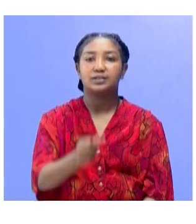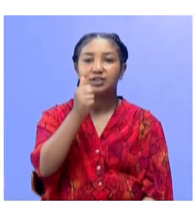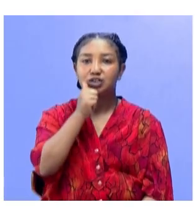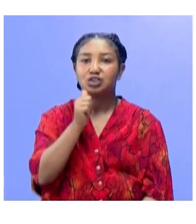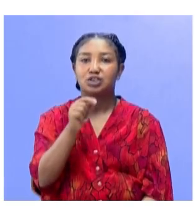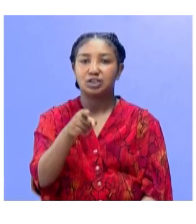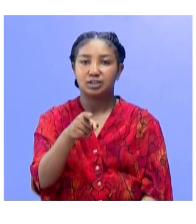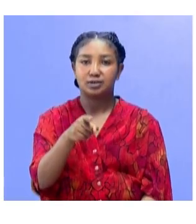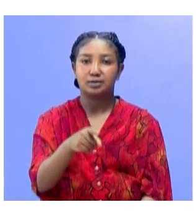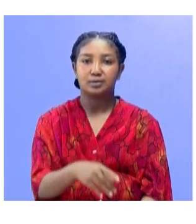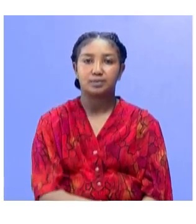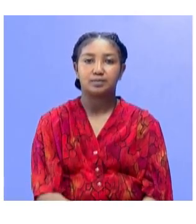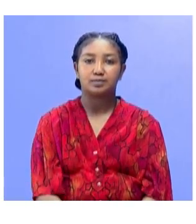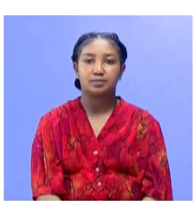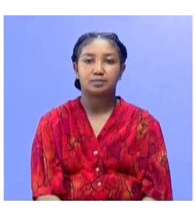she